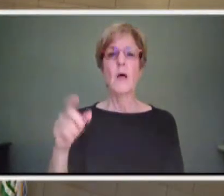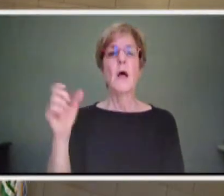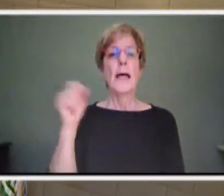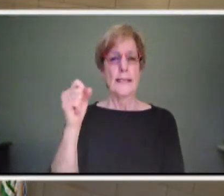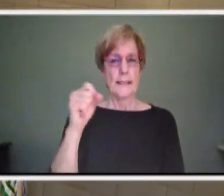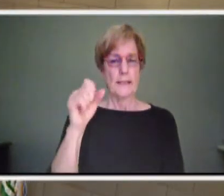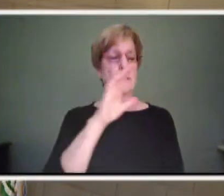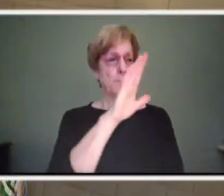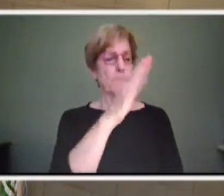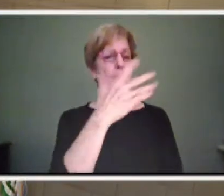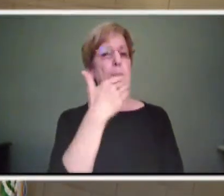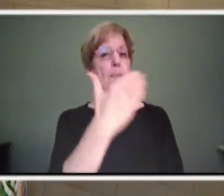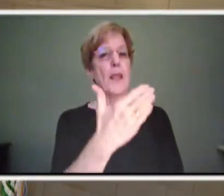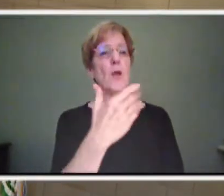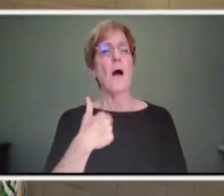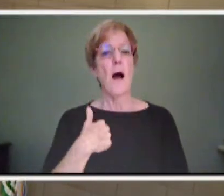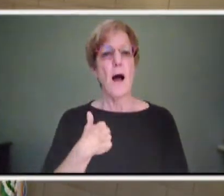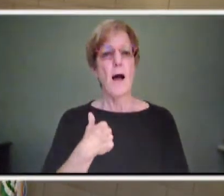Tem.